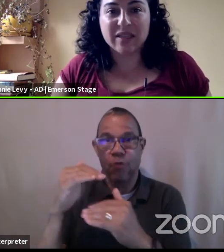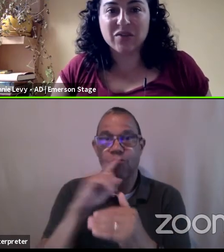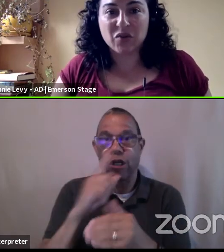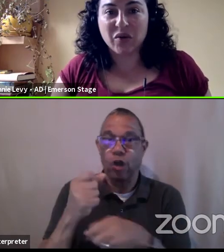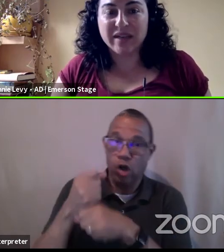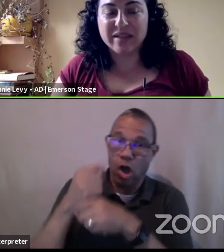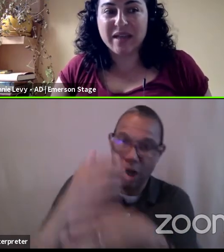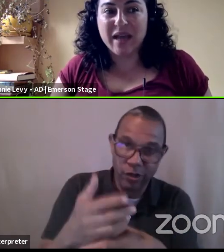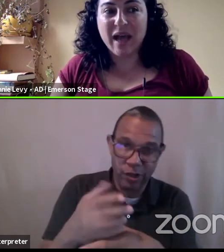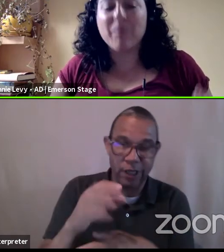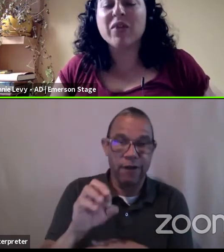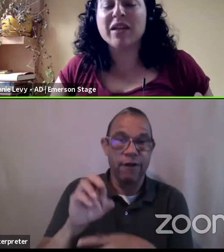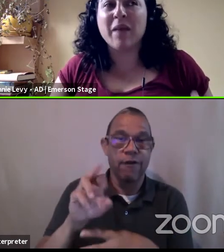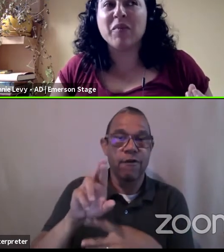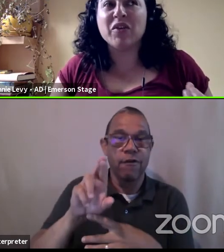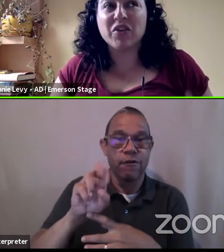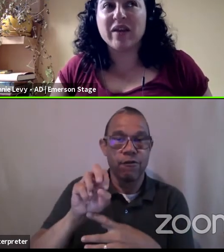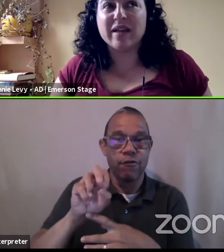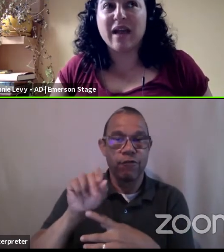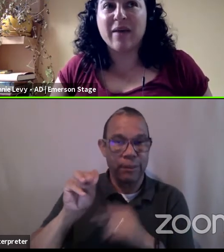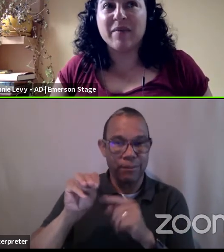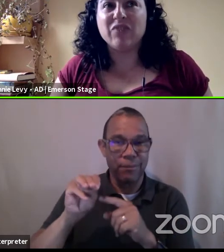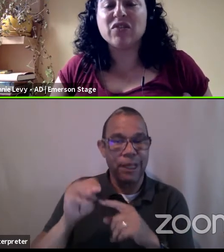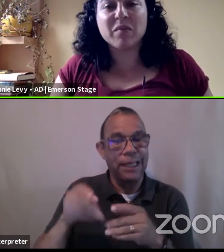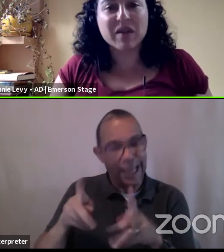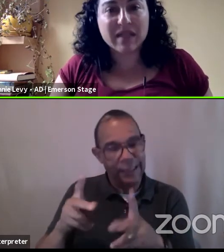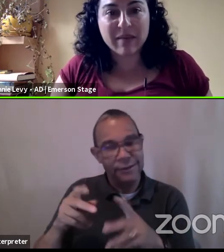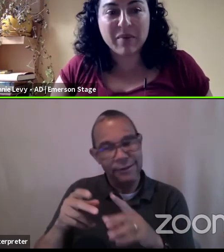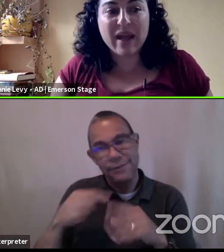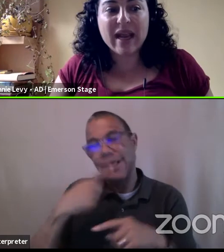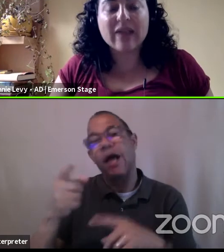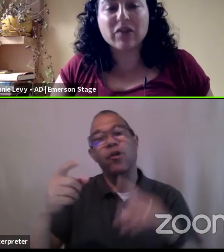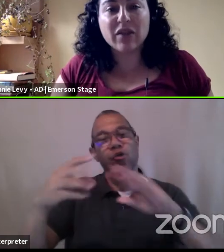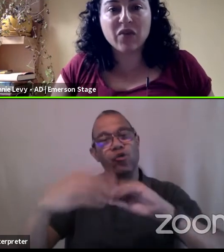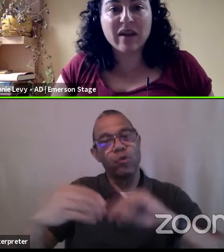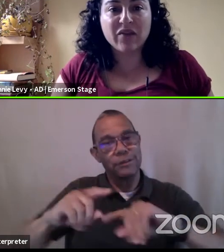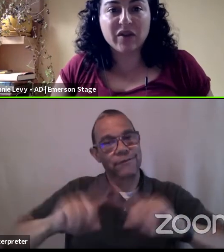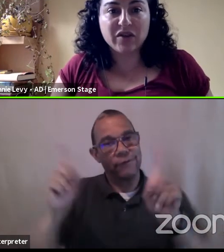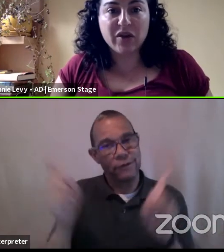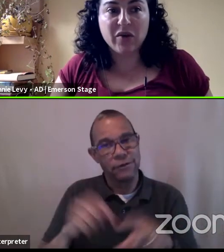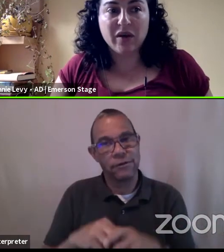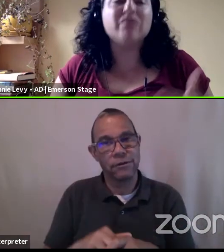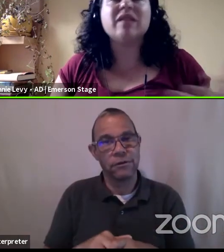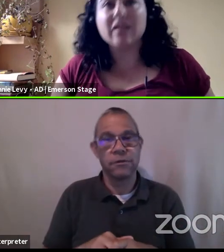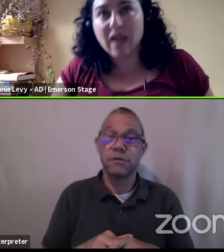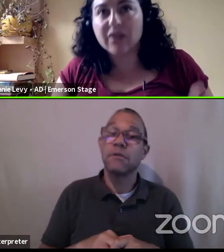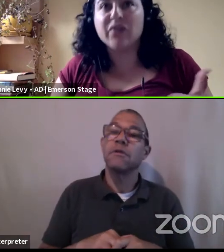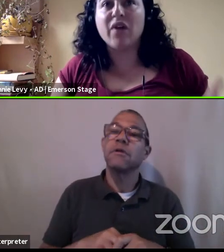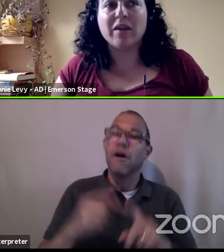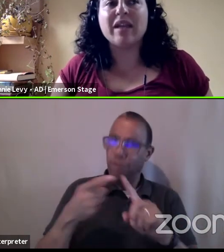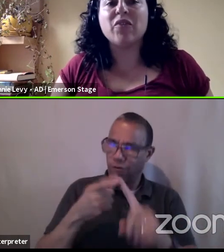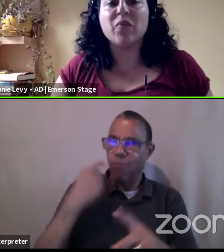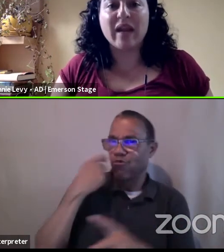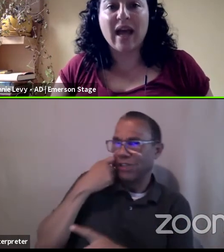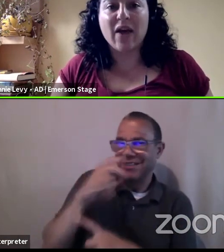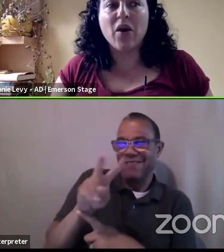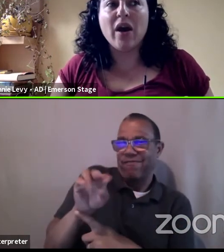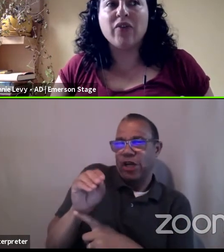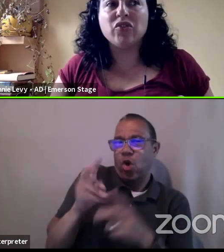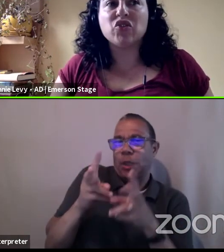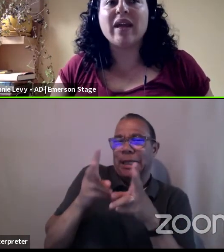of telling these stories. I'm really, I'm curious, um, and just from the clip, it looked like we're waiting for Godot. You see a lot of online theater